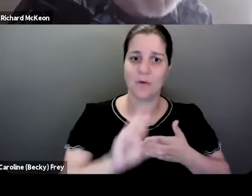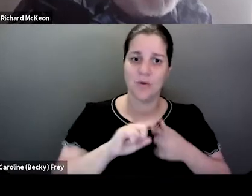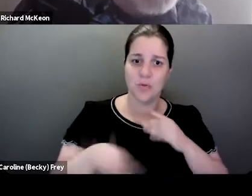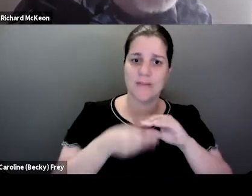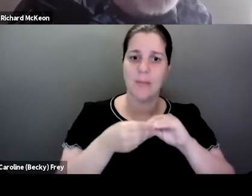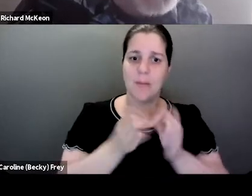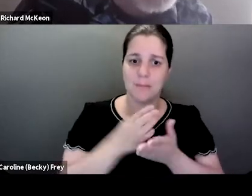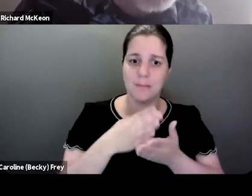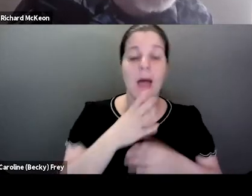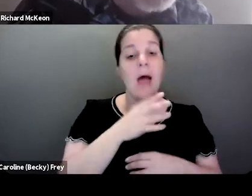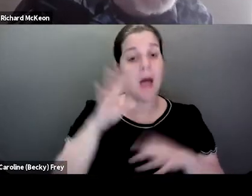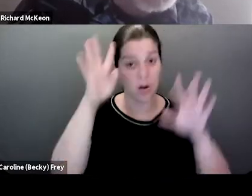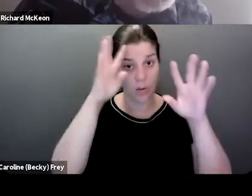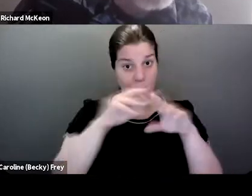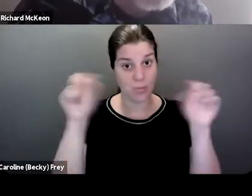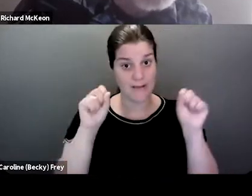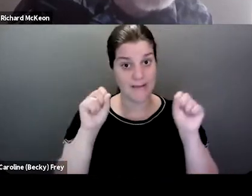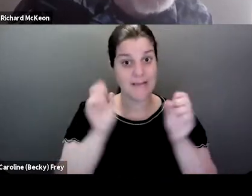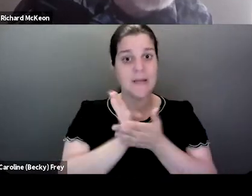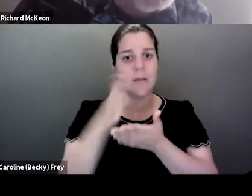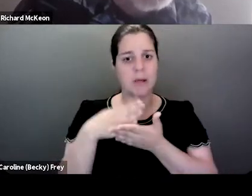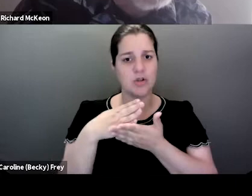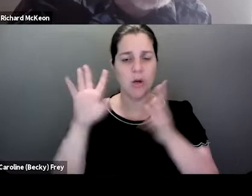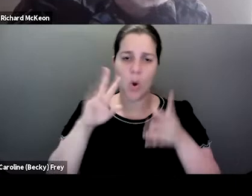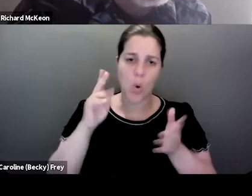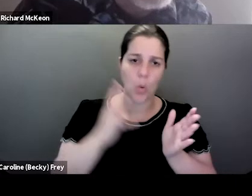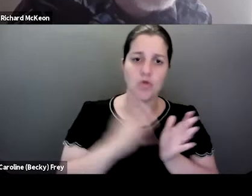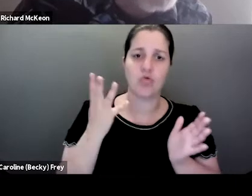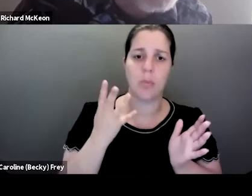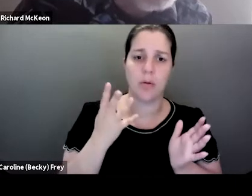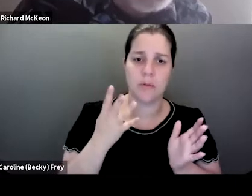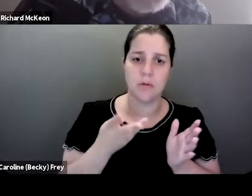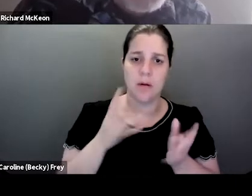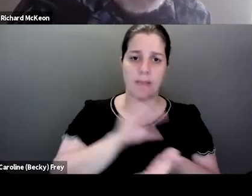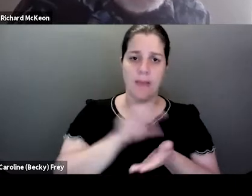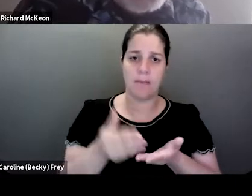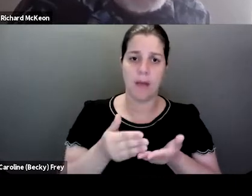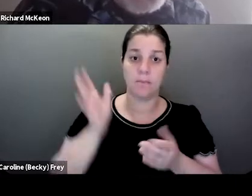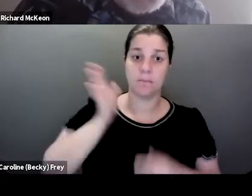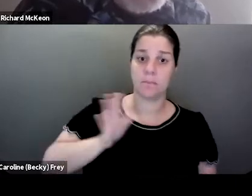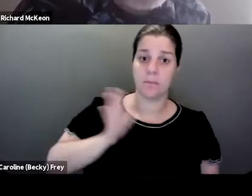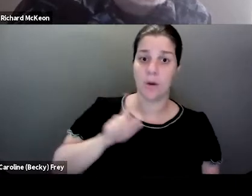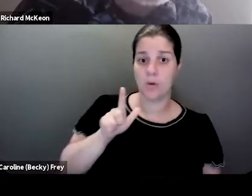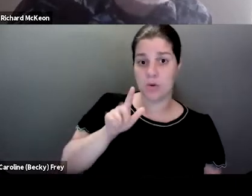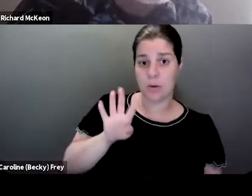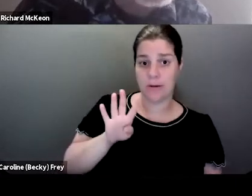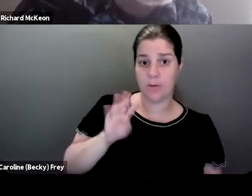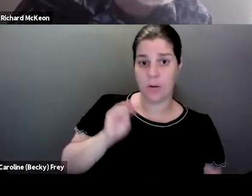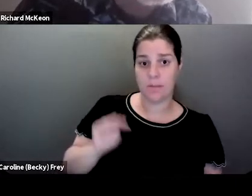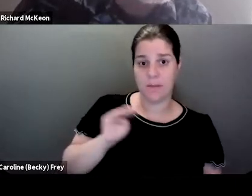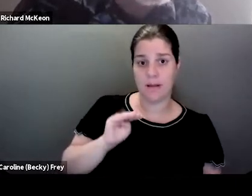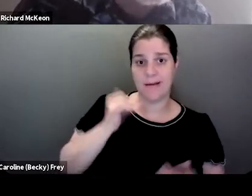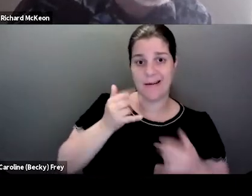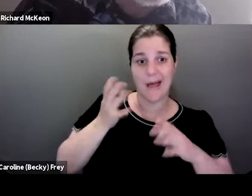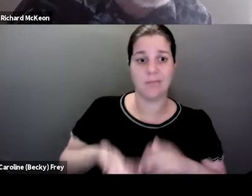quadrupled the request for the National Suicide Prevention Lifeline from $24 million to